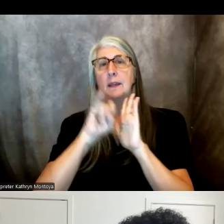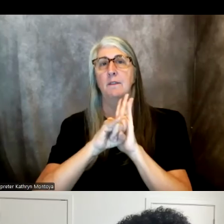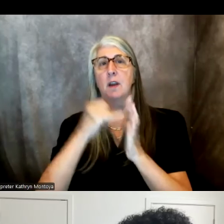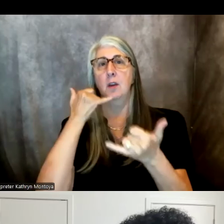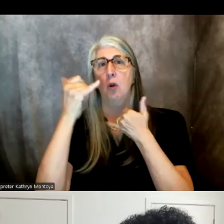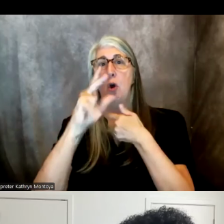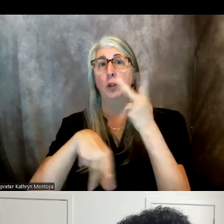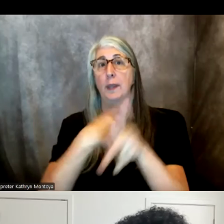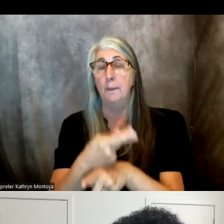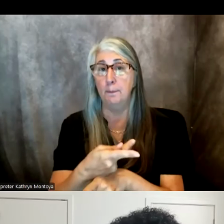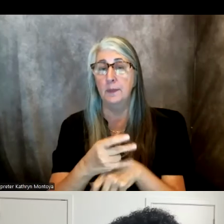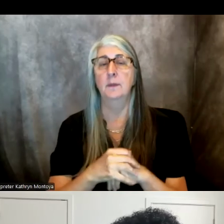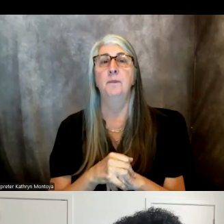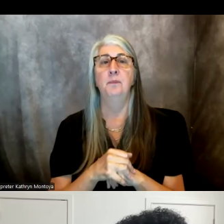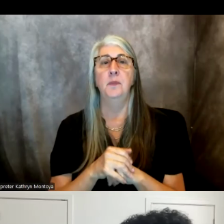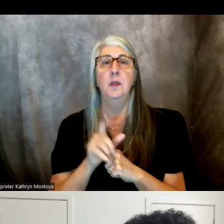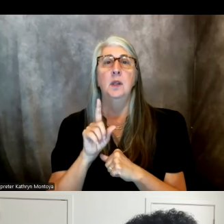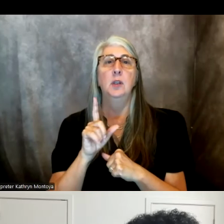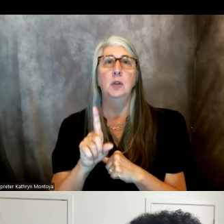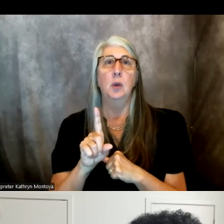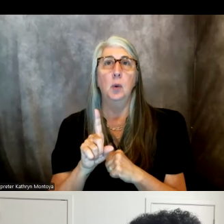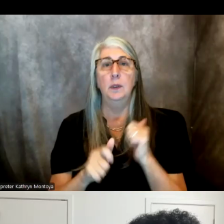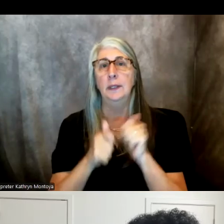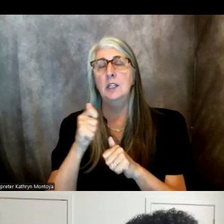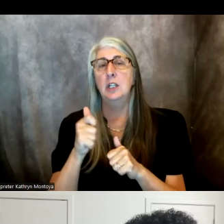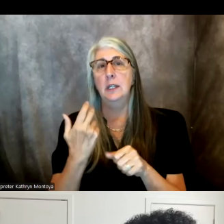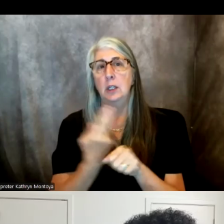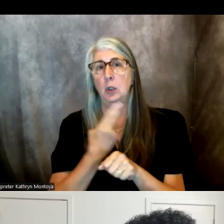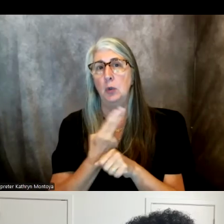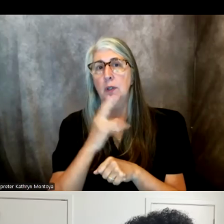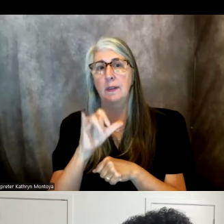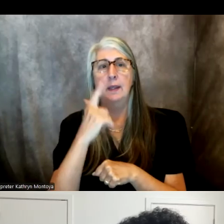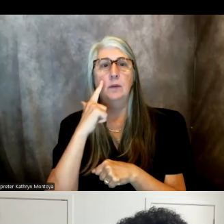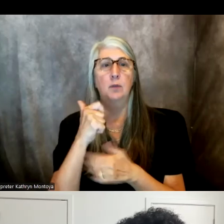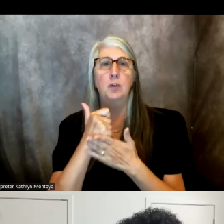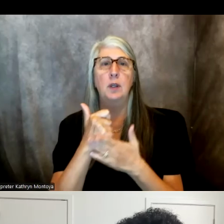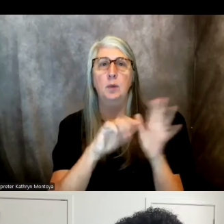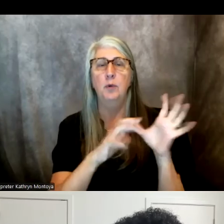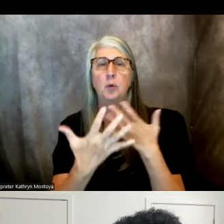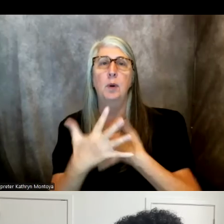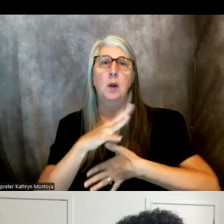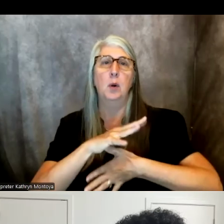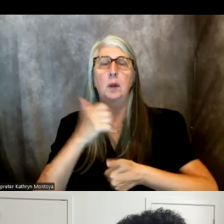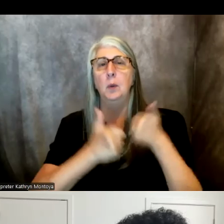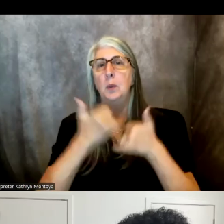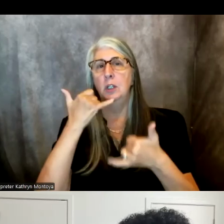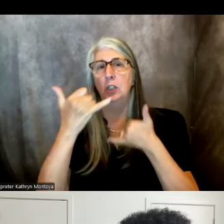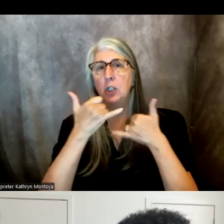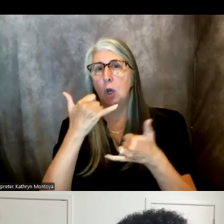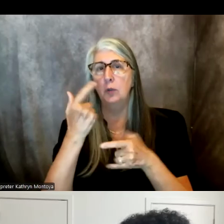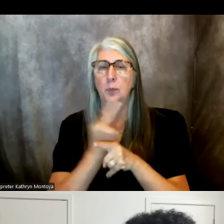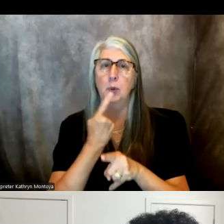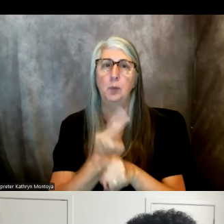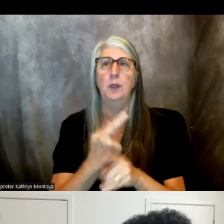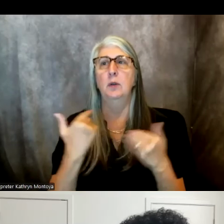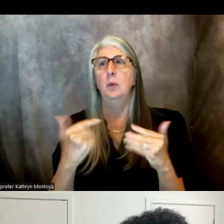types. So essentially here, just using data to help the work group prioritize what calls may be appropriate to start